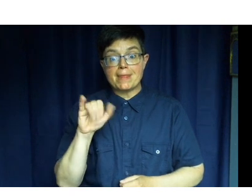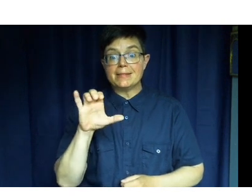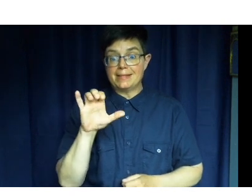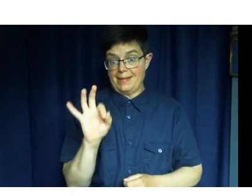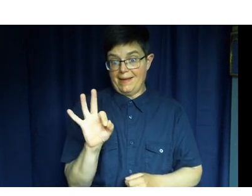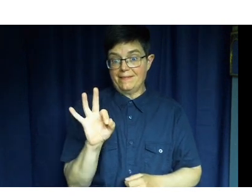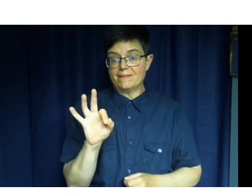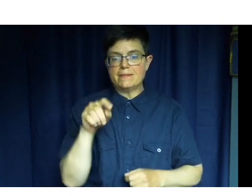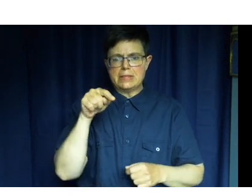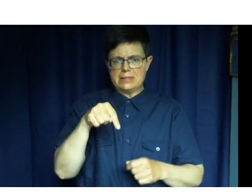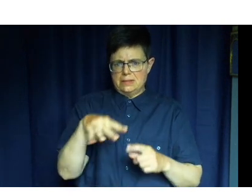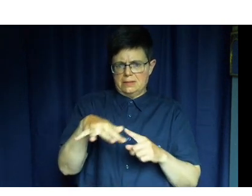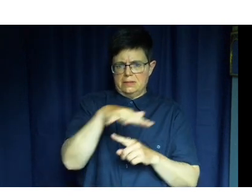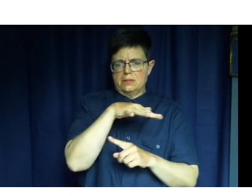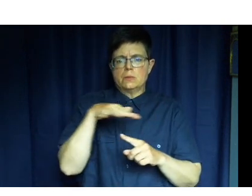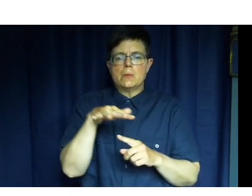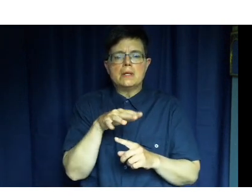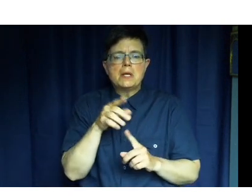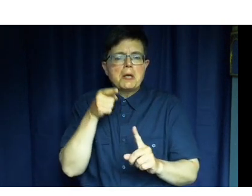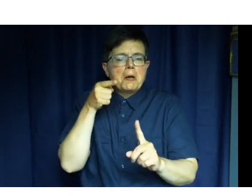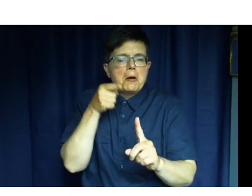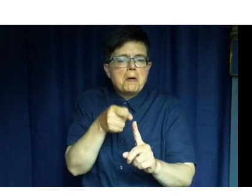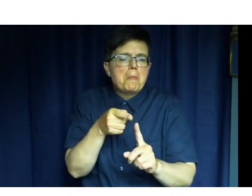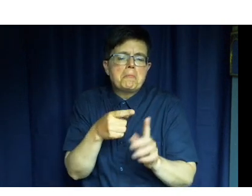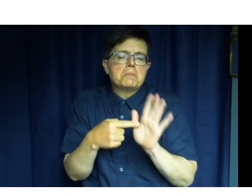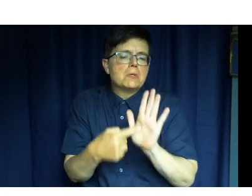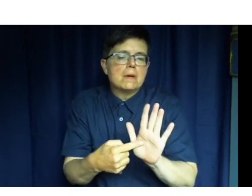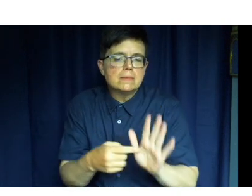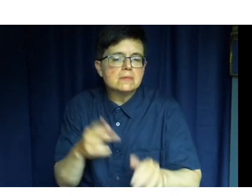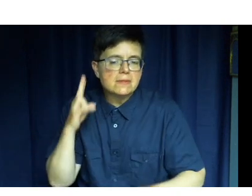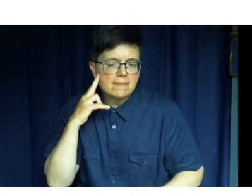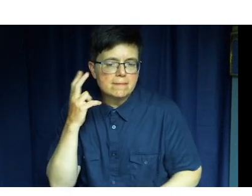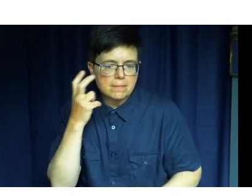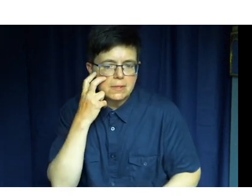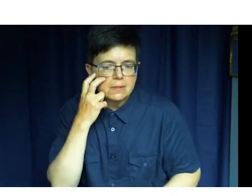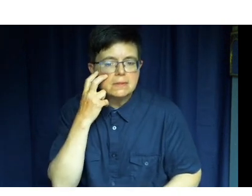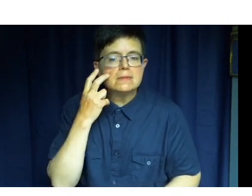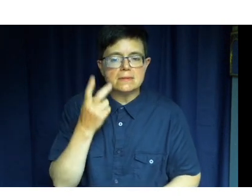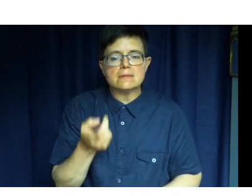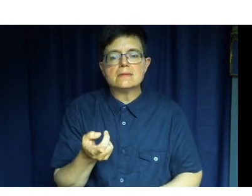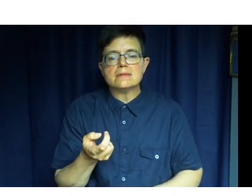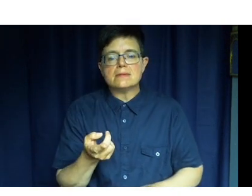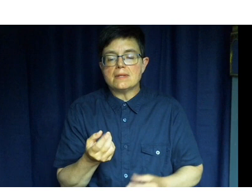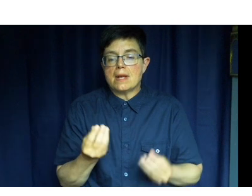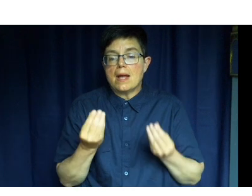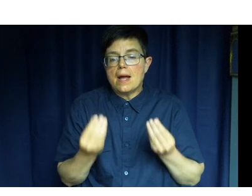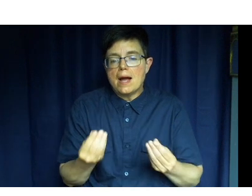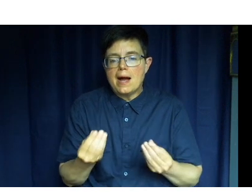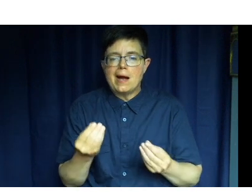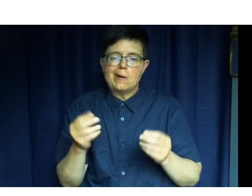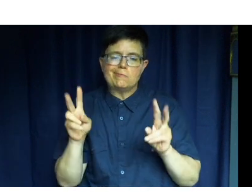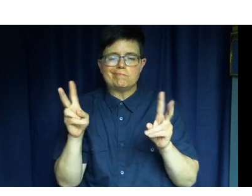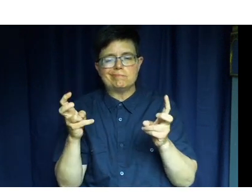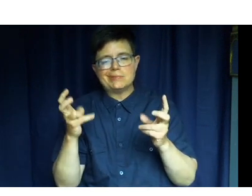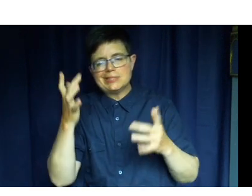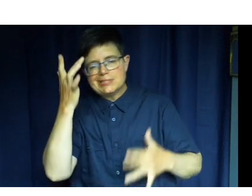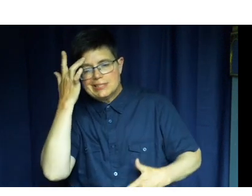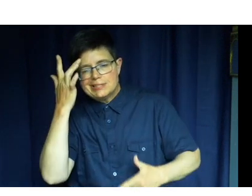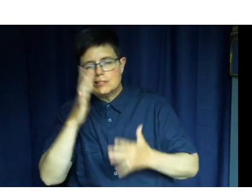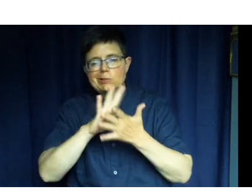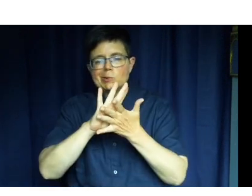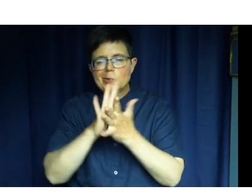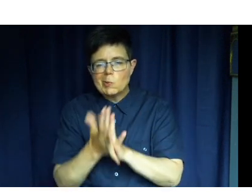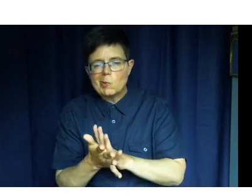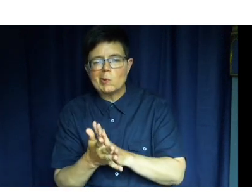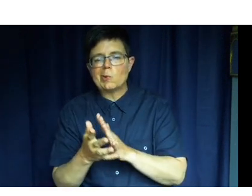ICF now allows you, in a case of a specific health condition, like in our case, deafblindness, how this disease